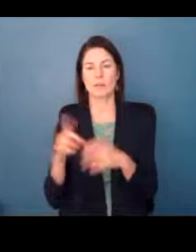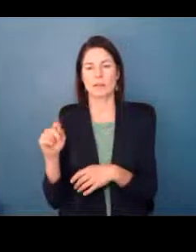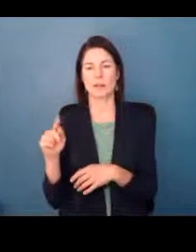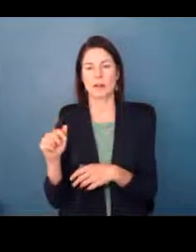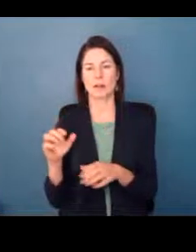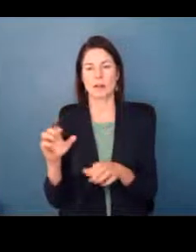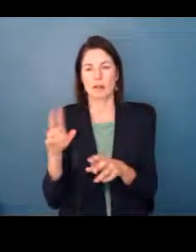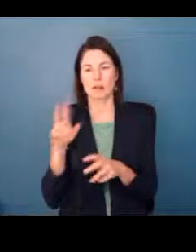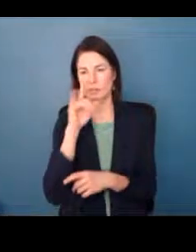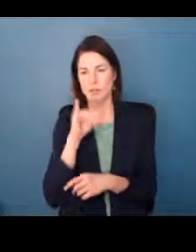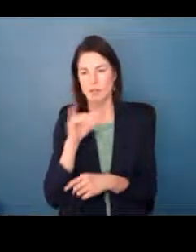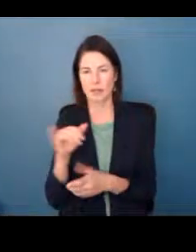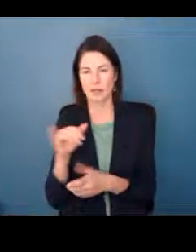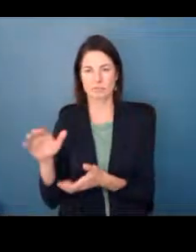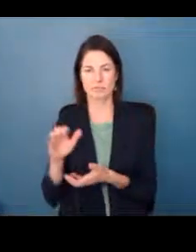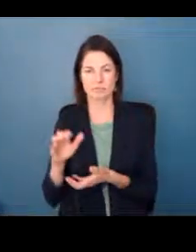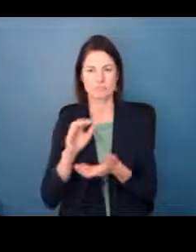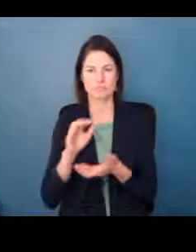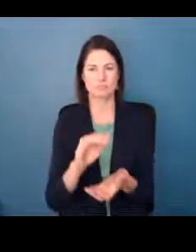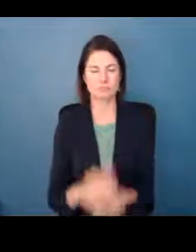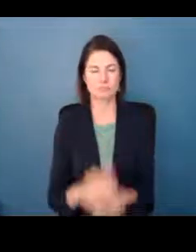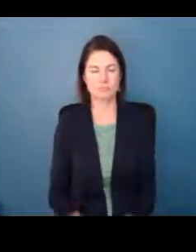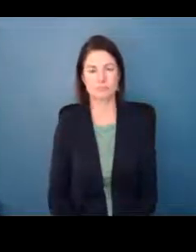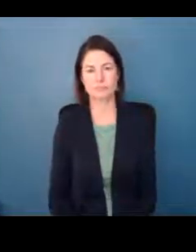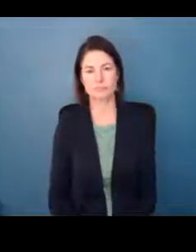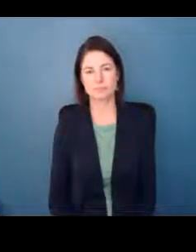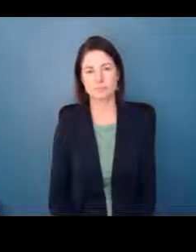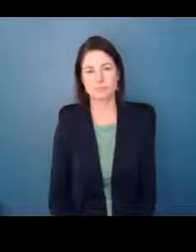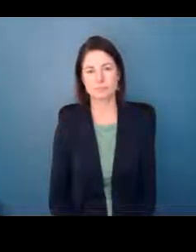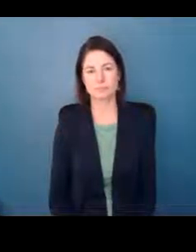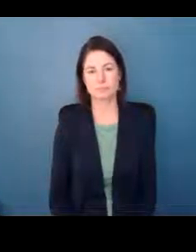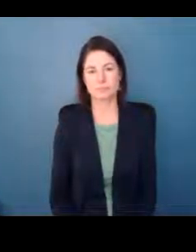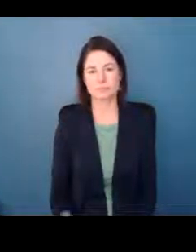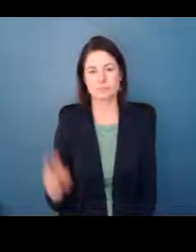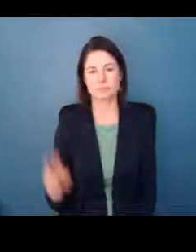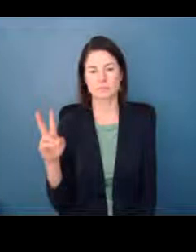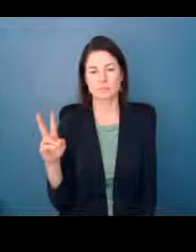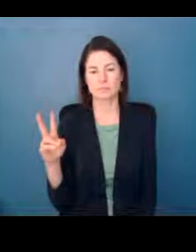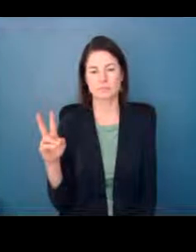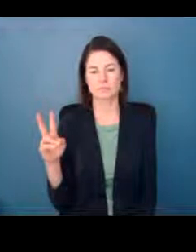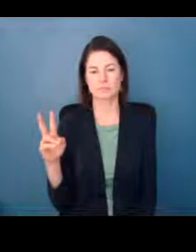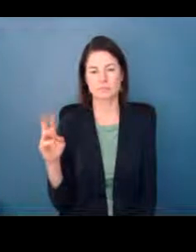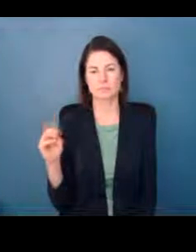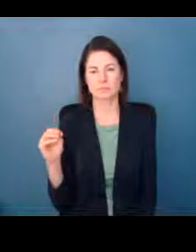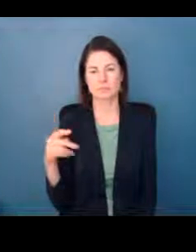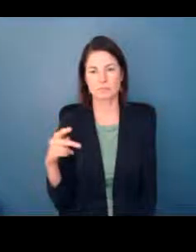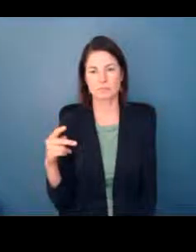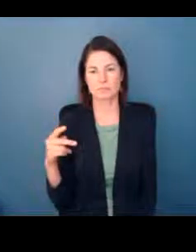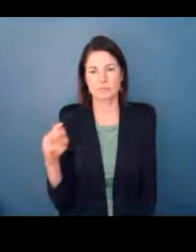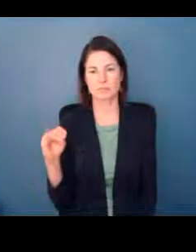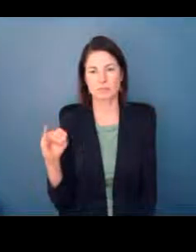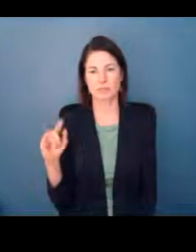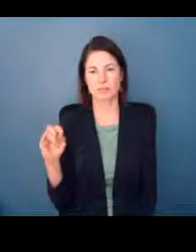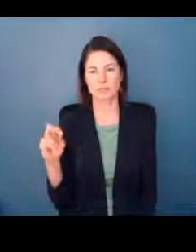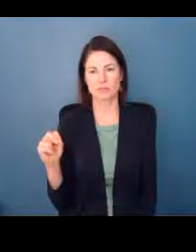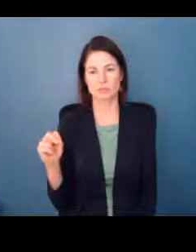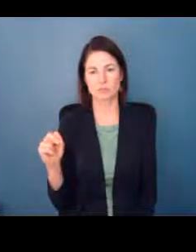In terms of the VMT mitigation work, Caltrans did work with